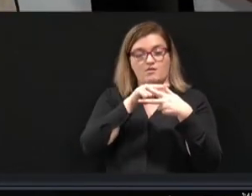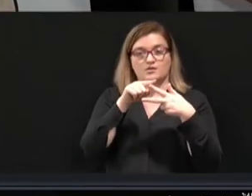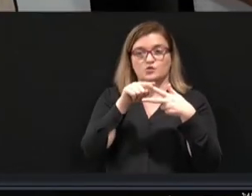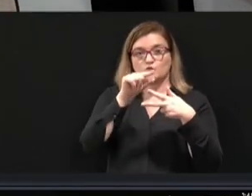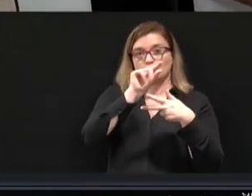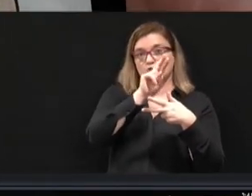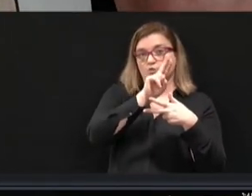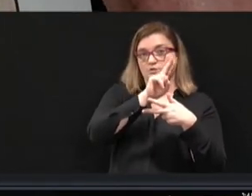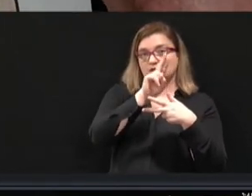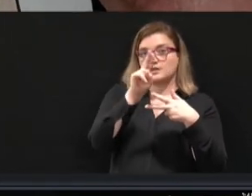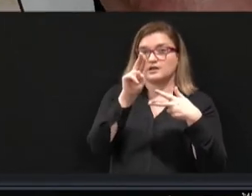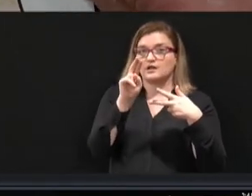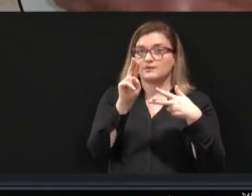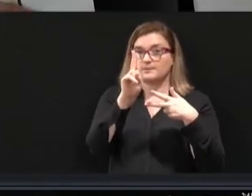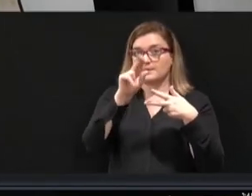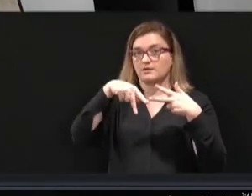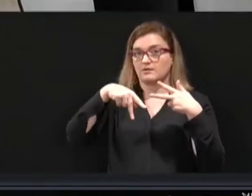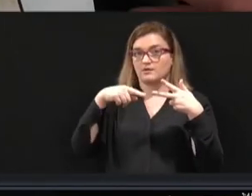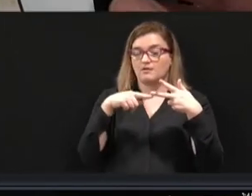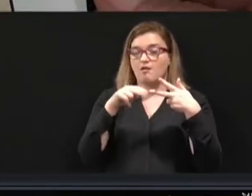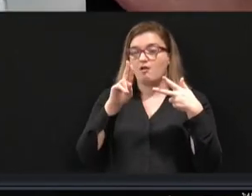u, up,